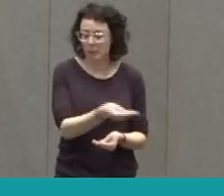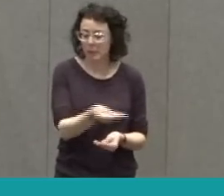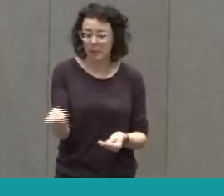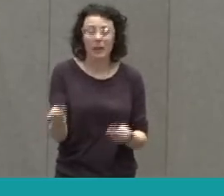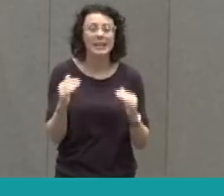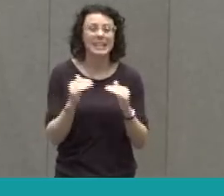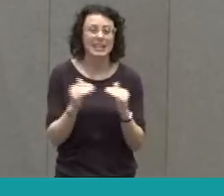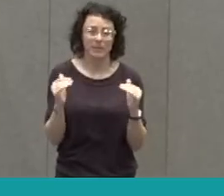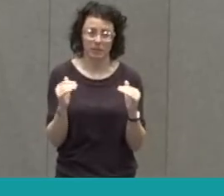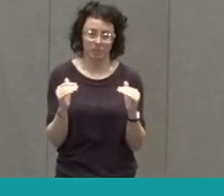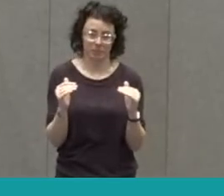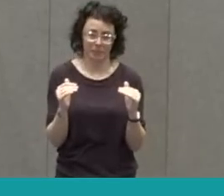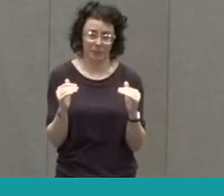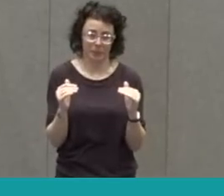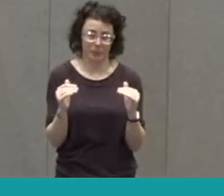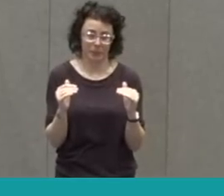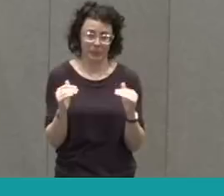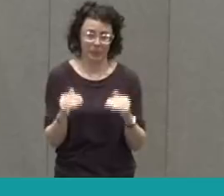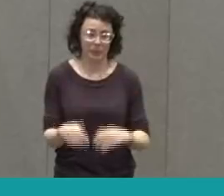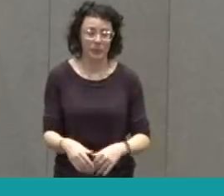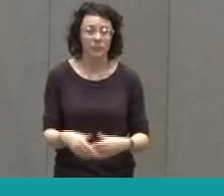And from there,